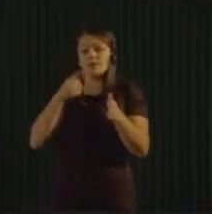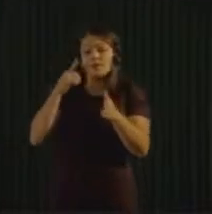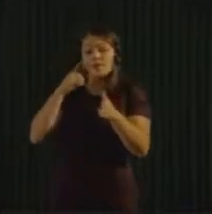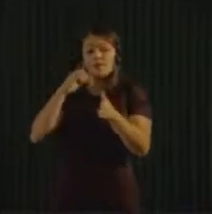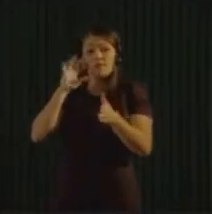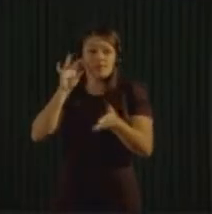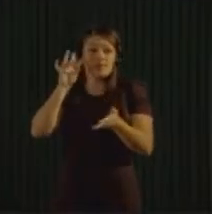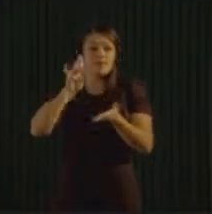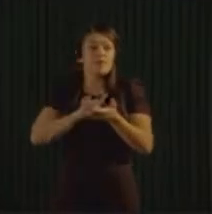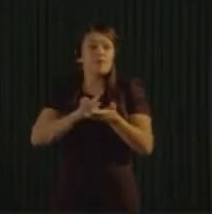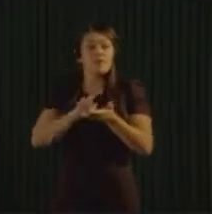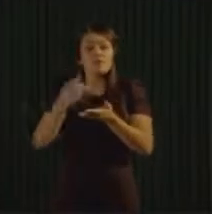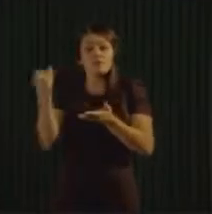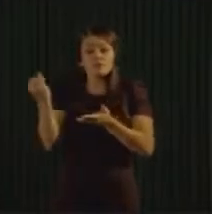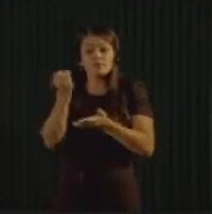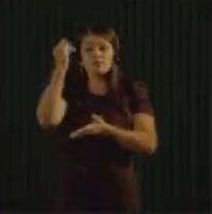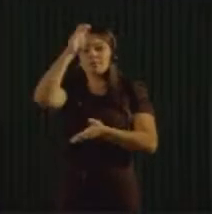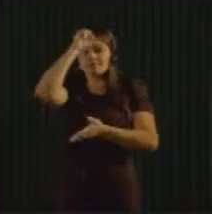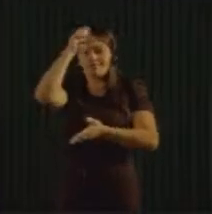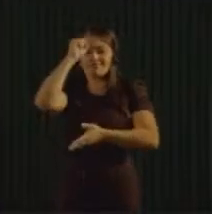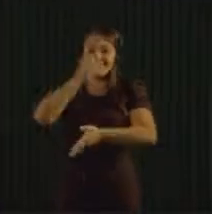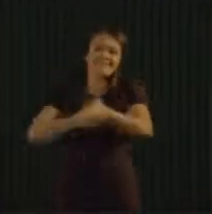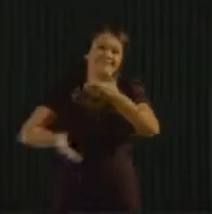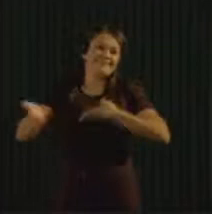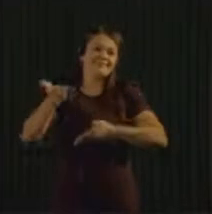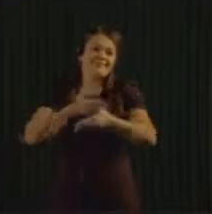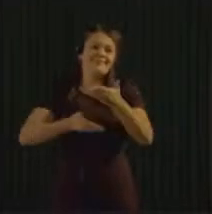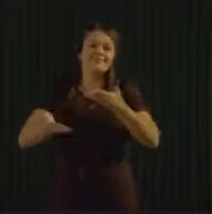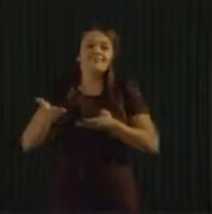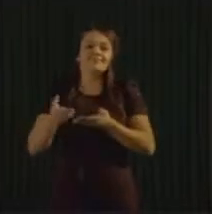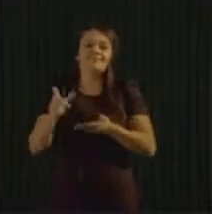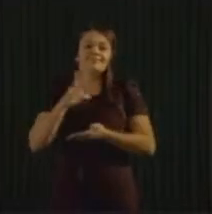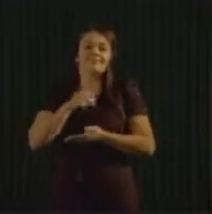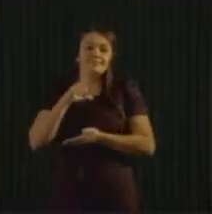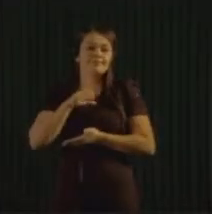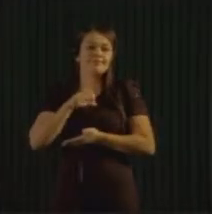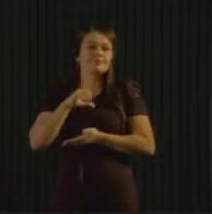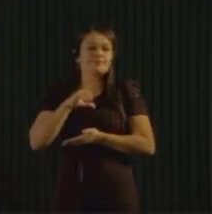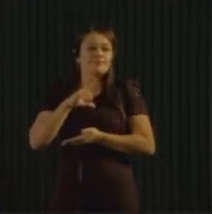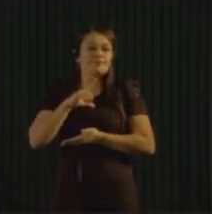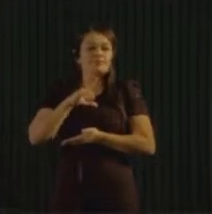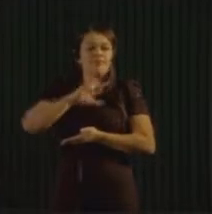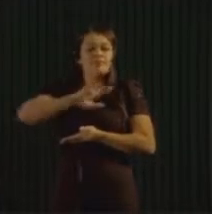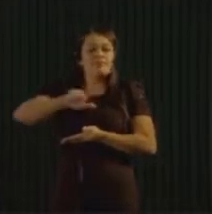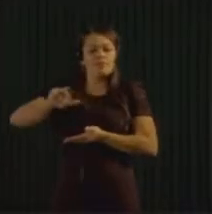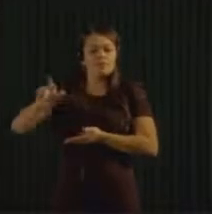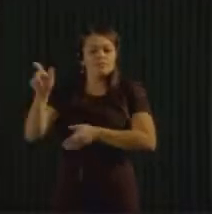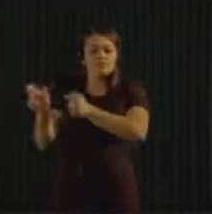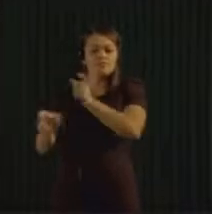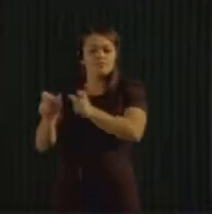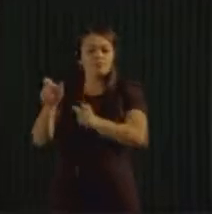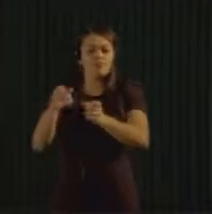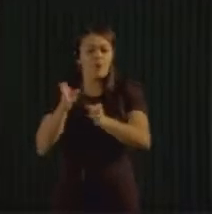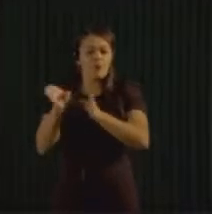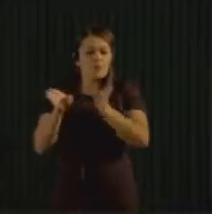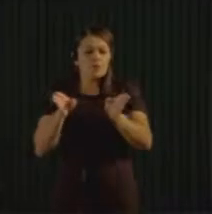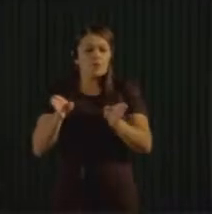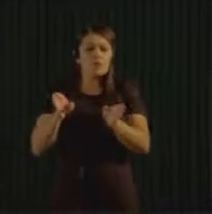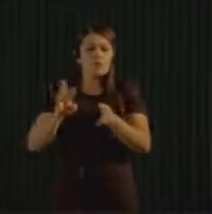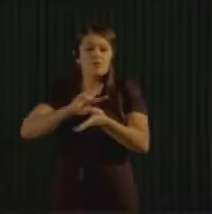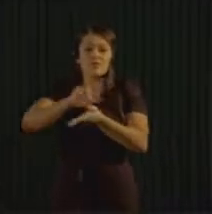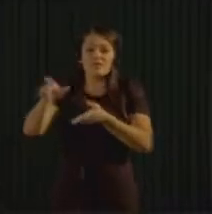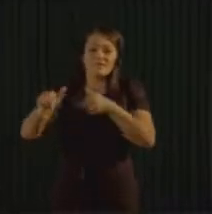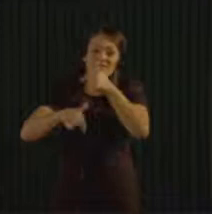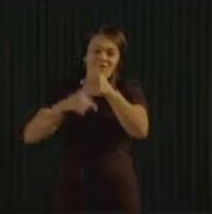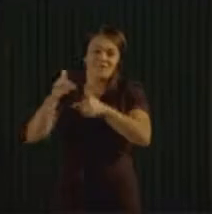in different scopes moving in each directions and sharing in each directions could really accelerate